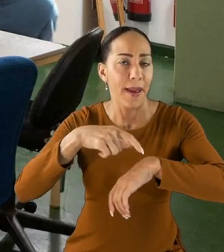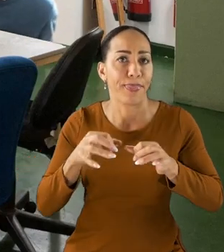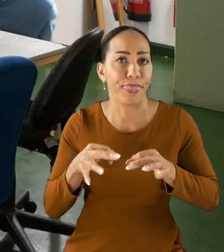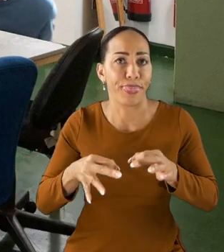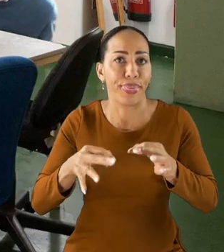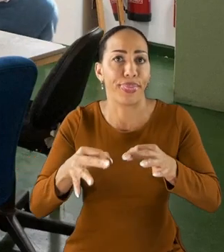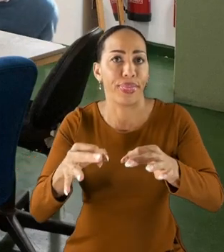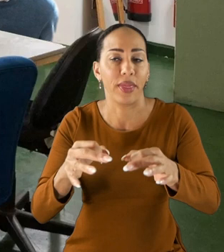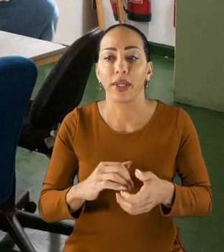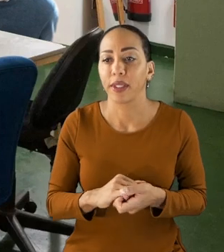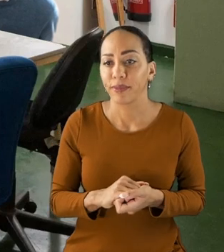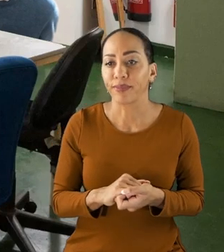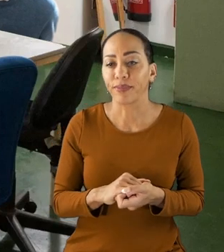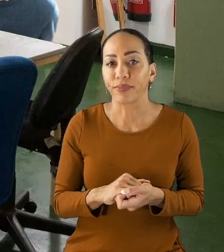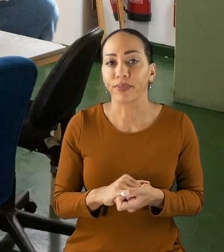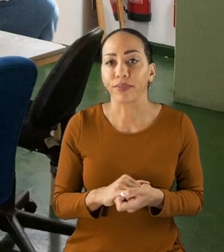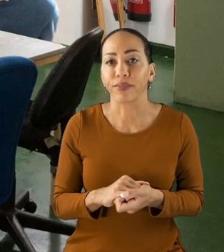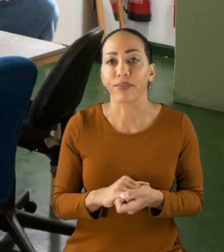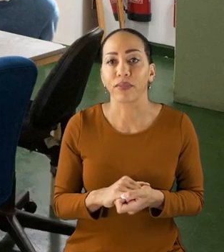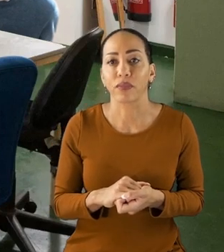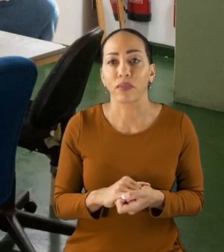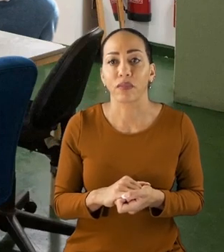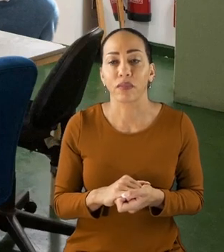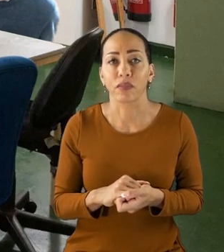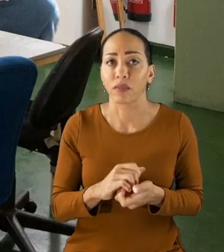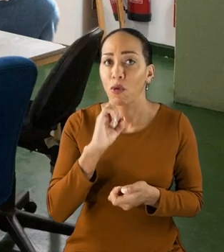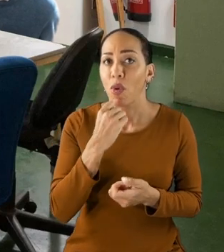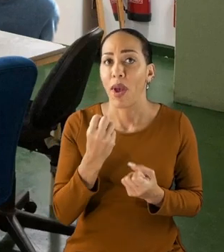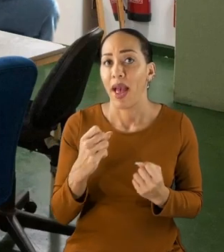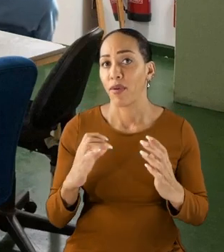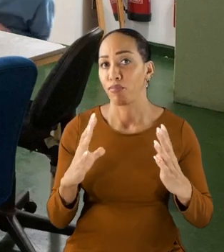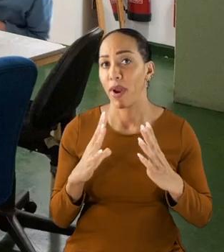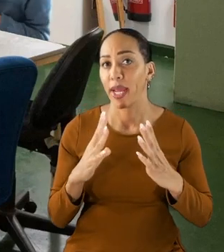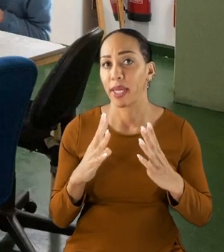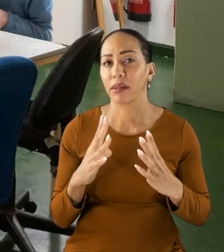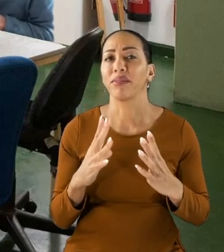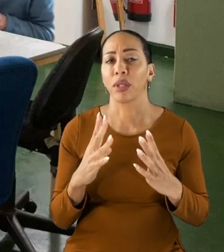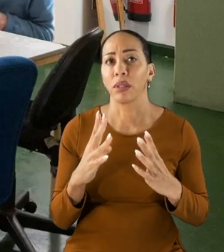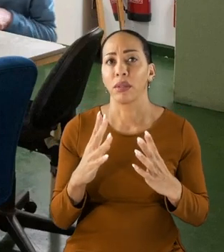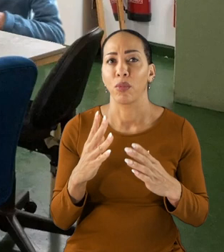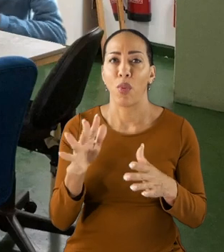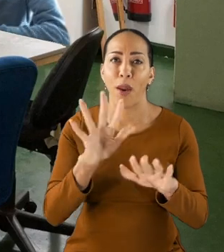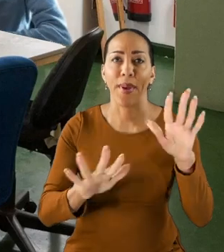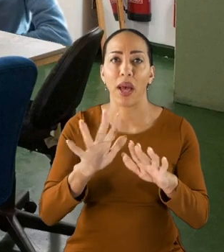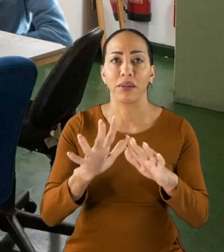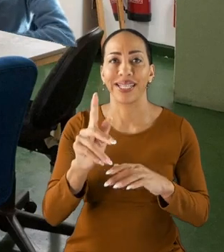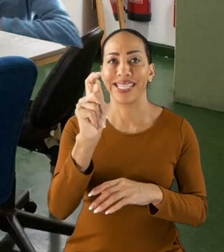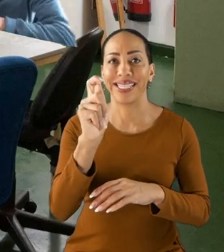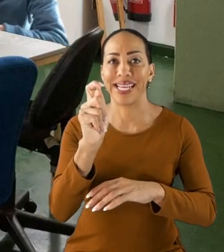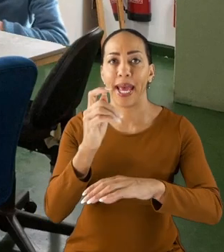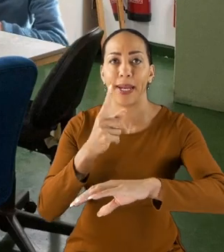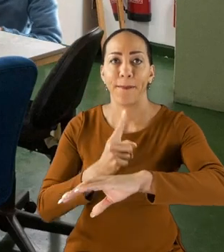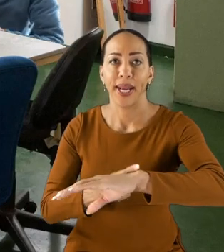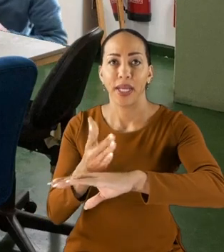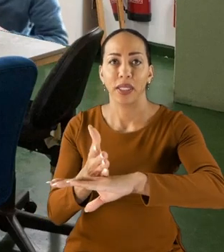program, and I want to keep this. And we were going to have a break. We're running about 10 minutes behind, I think. So, but